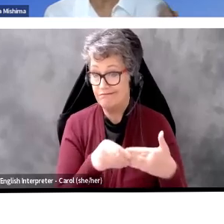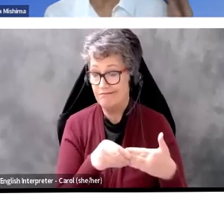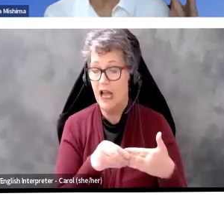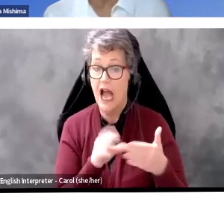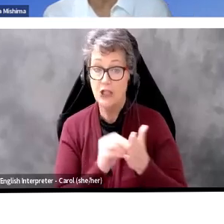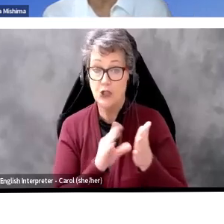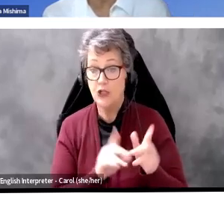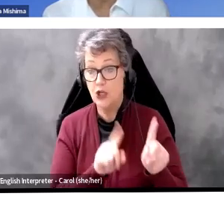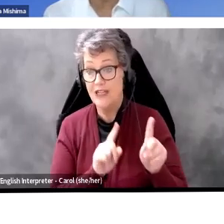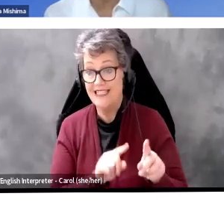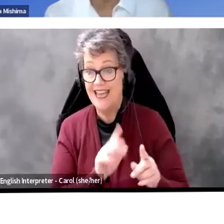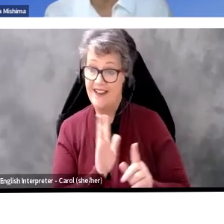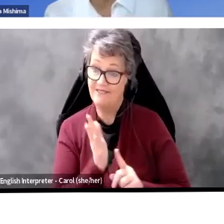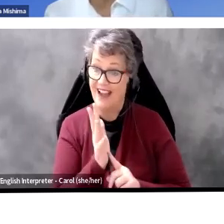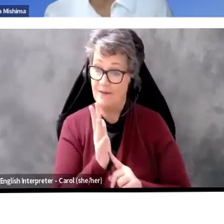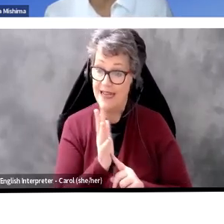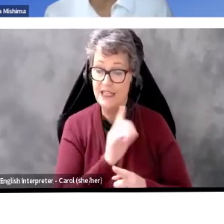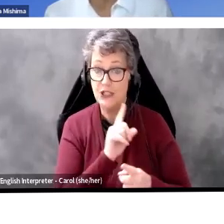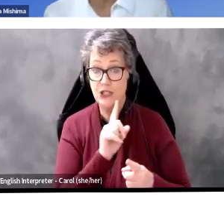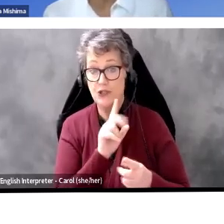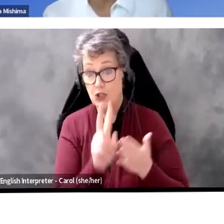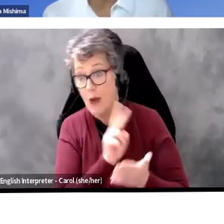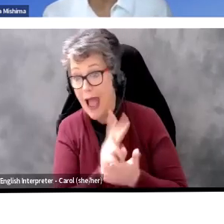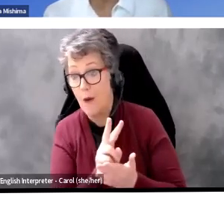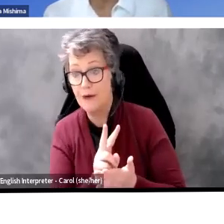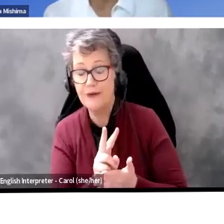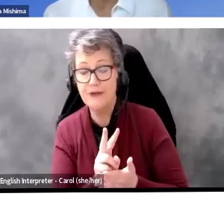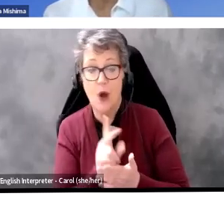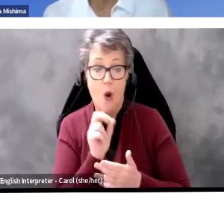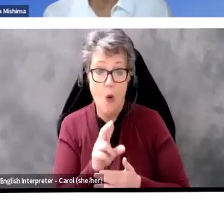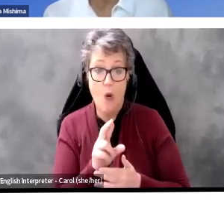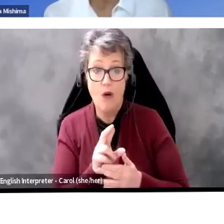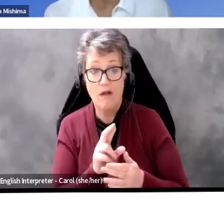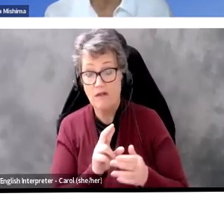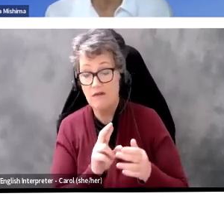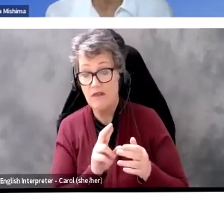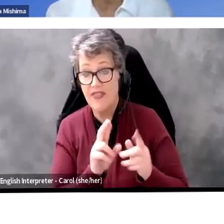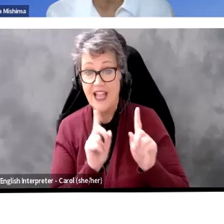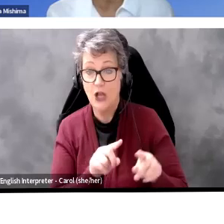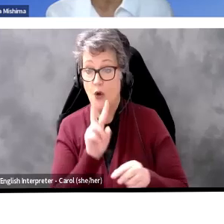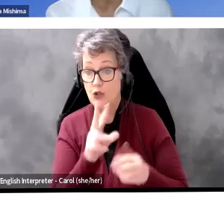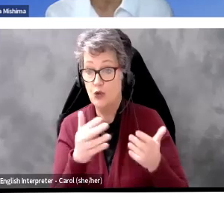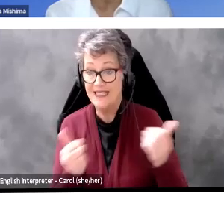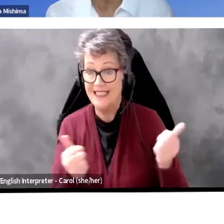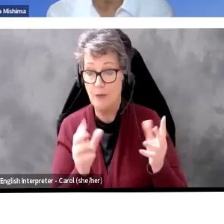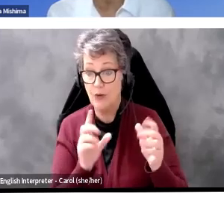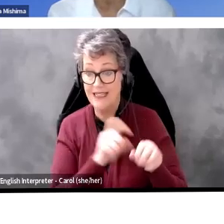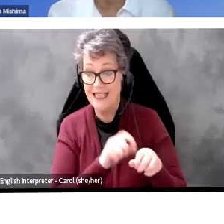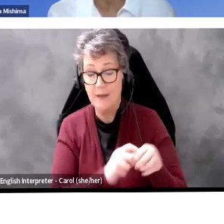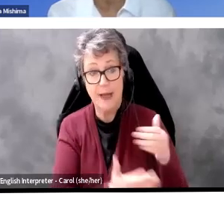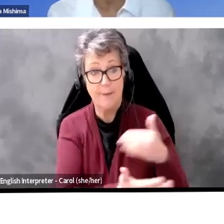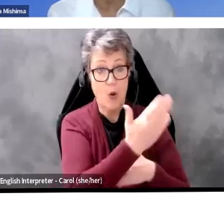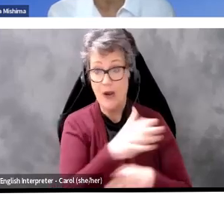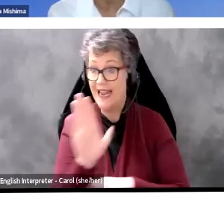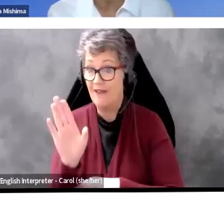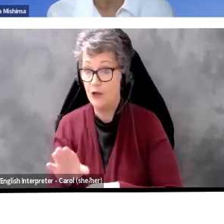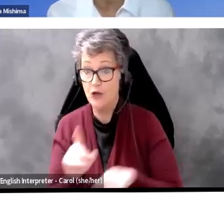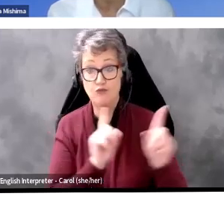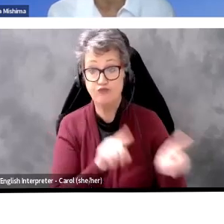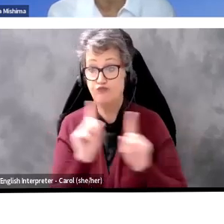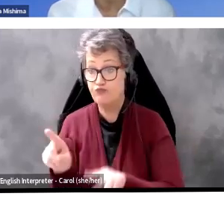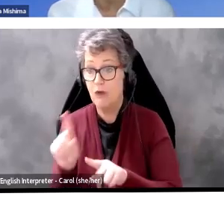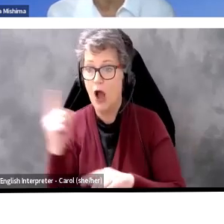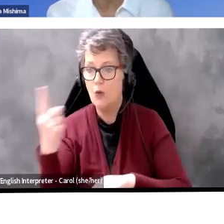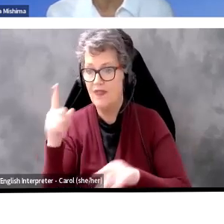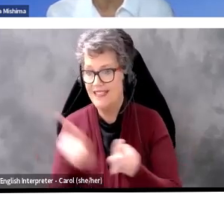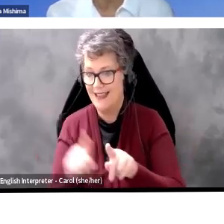student could attend 5 minutes, 2 hours, or they can go in 2 different sessions, the morning session and afternoon session on